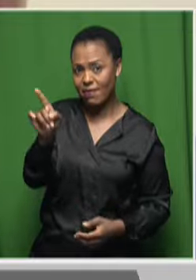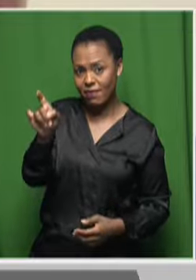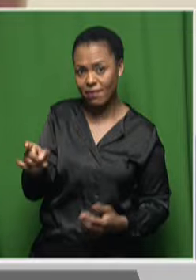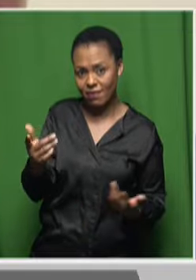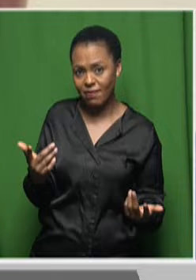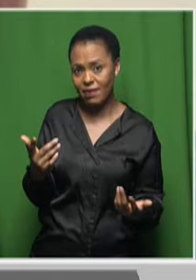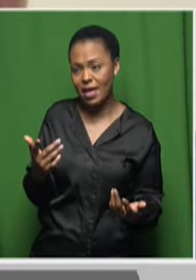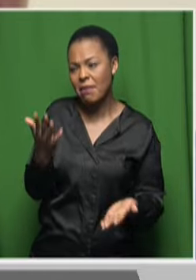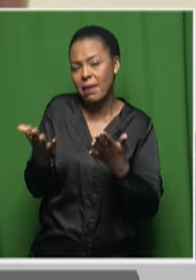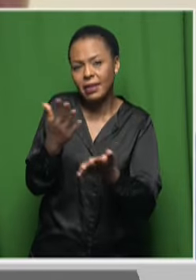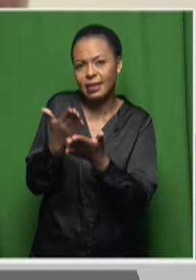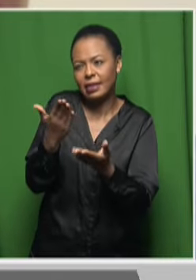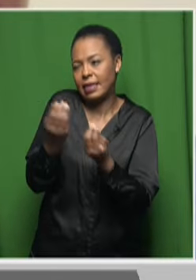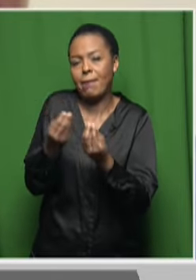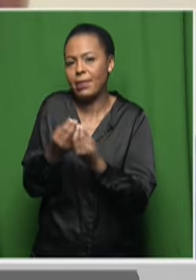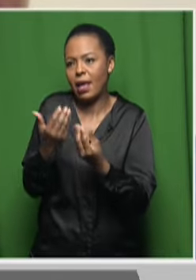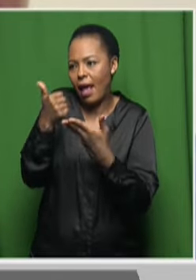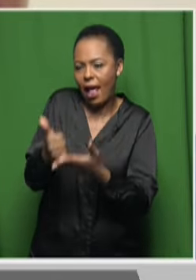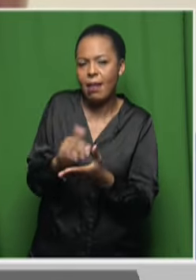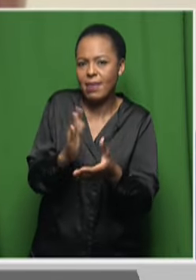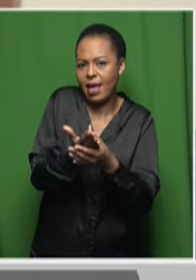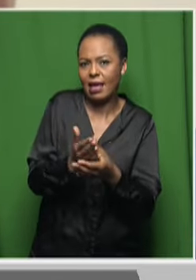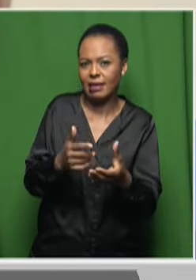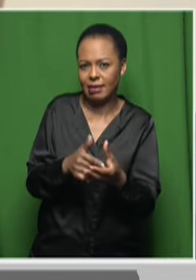substantiate this, that could help this case?